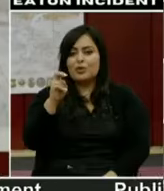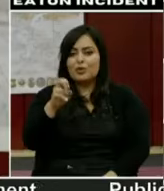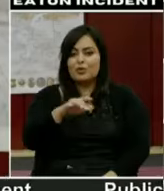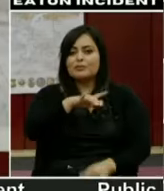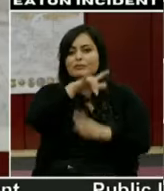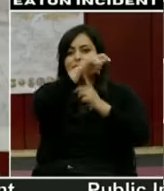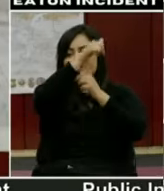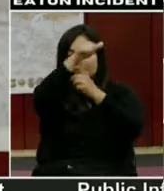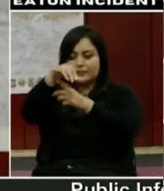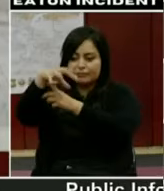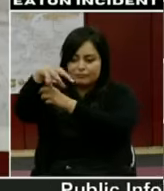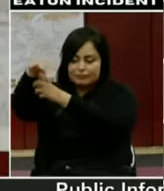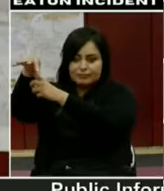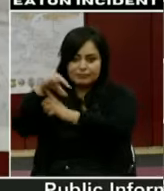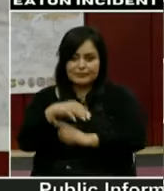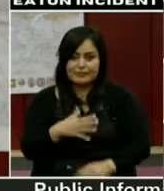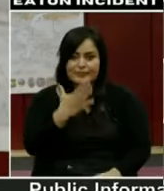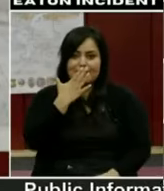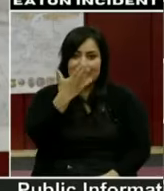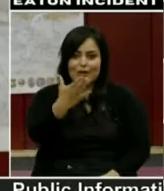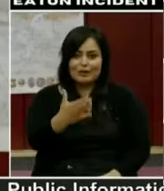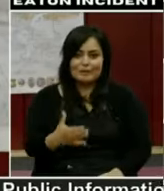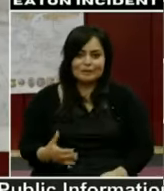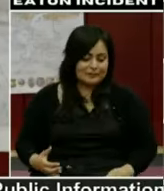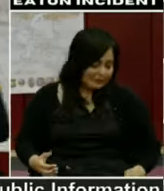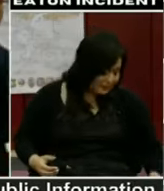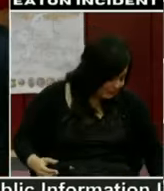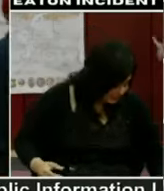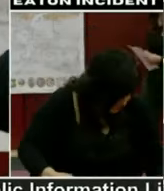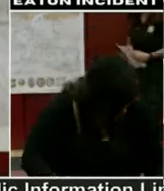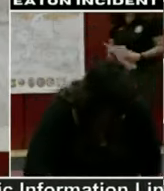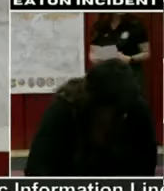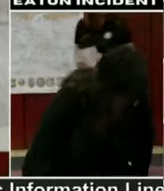damage area. Thank you.